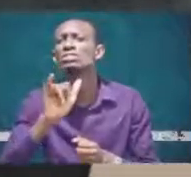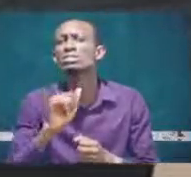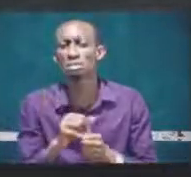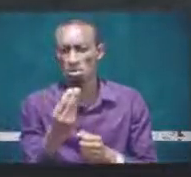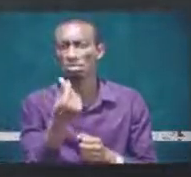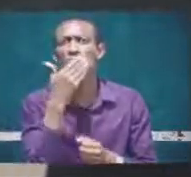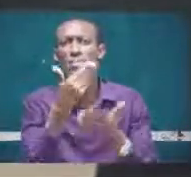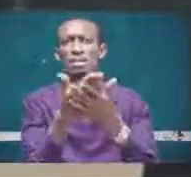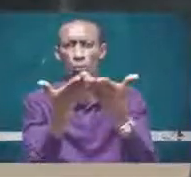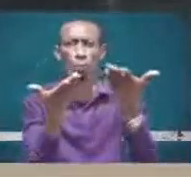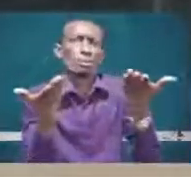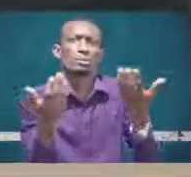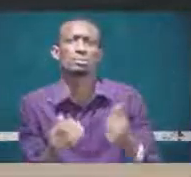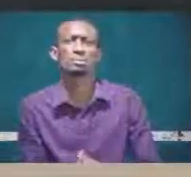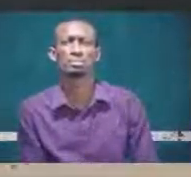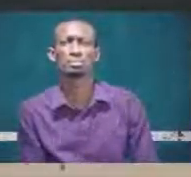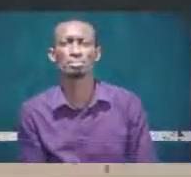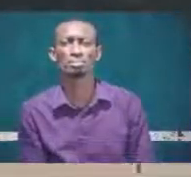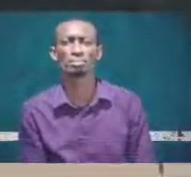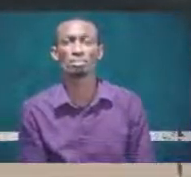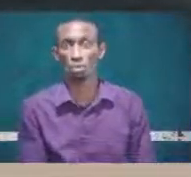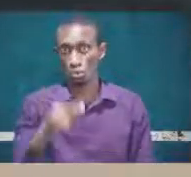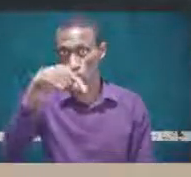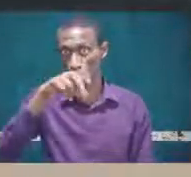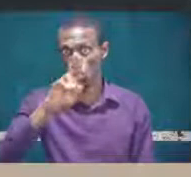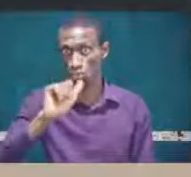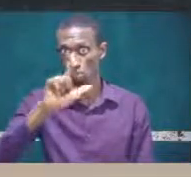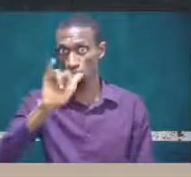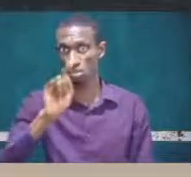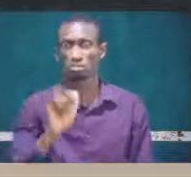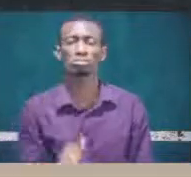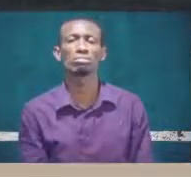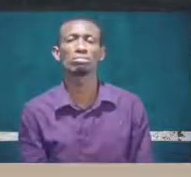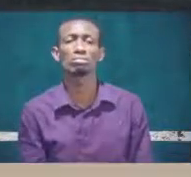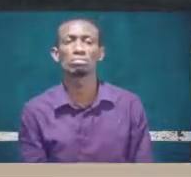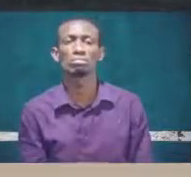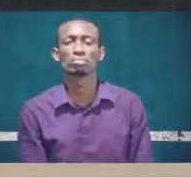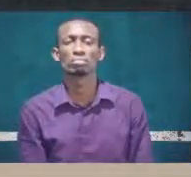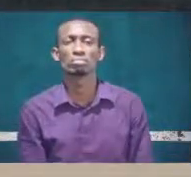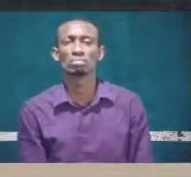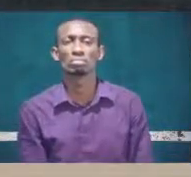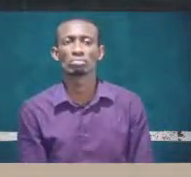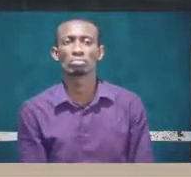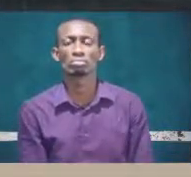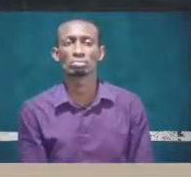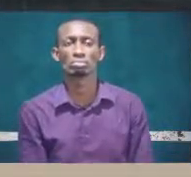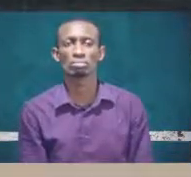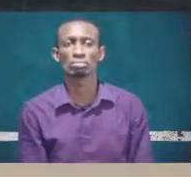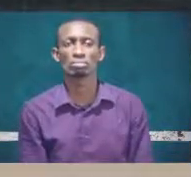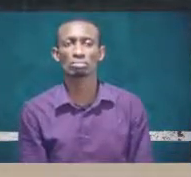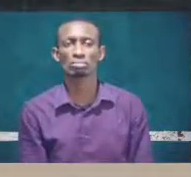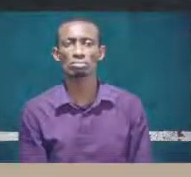money. What could be the qualities? What could be the qualities of good